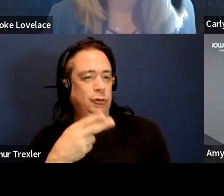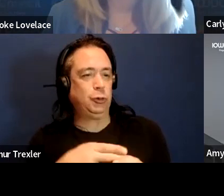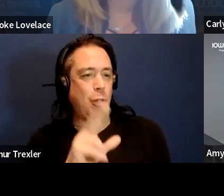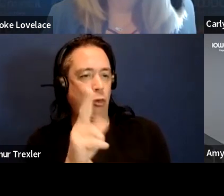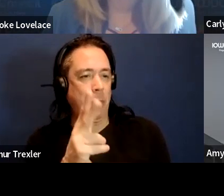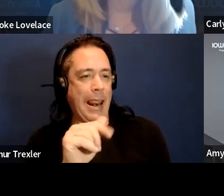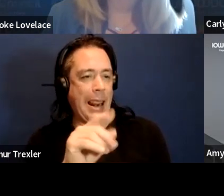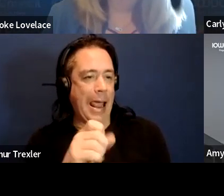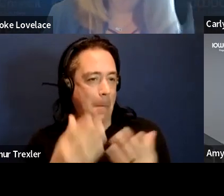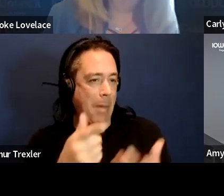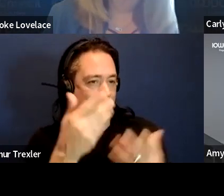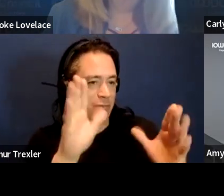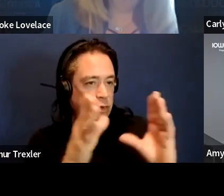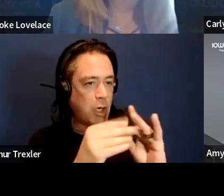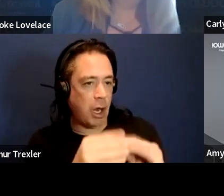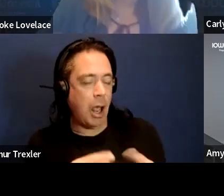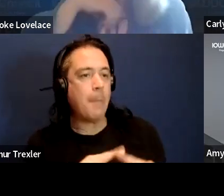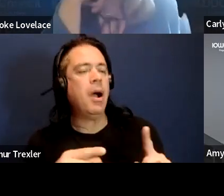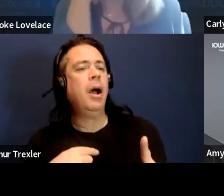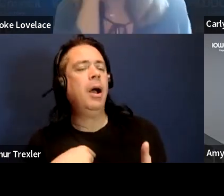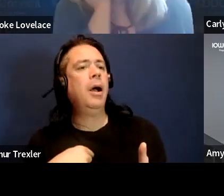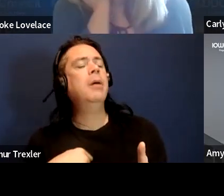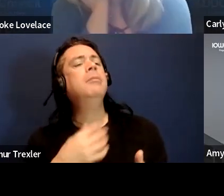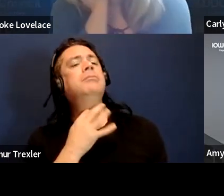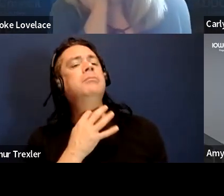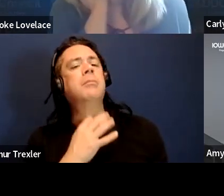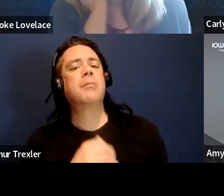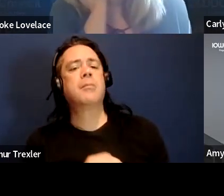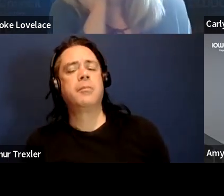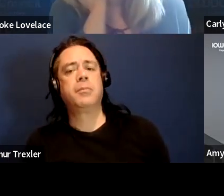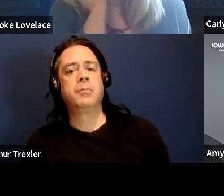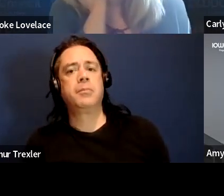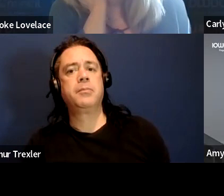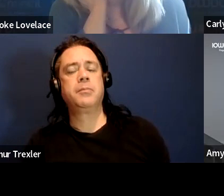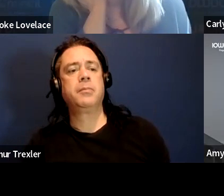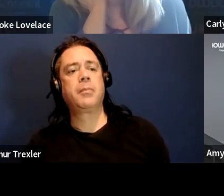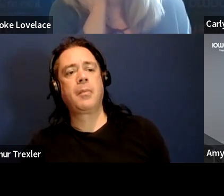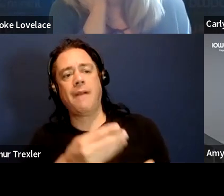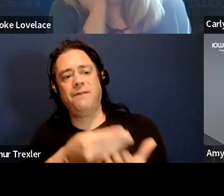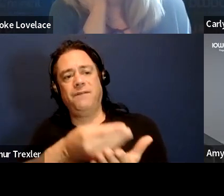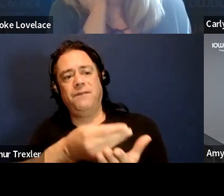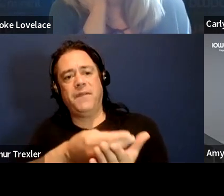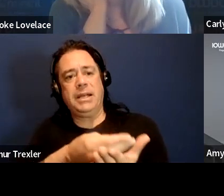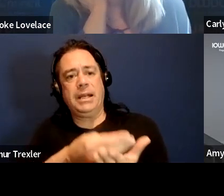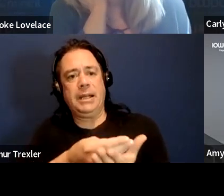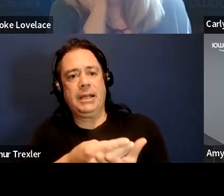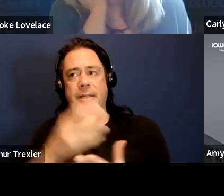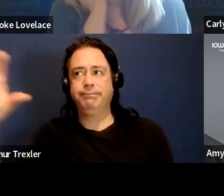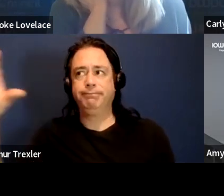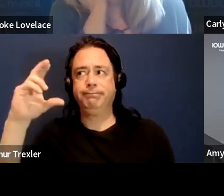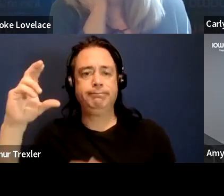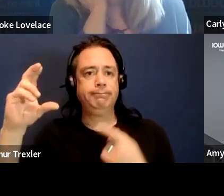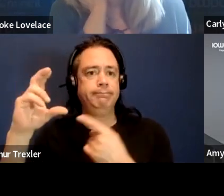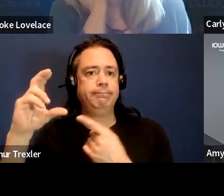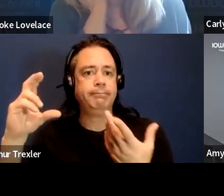have talked about this a little bit, but I am just curious about the funding of this project and what is